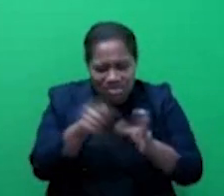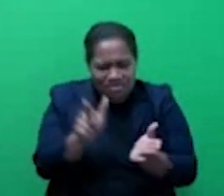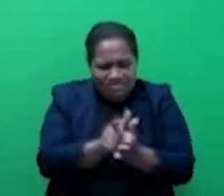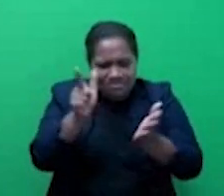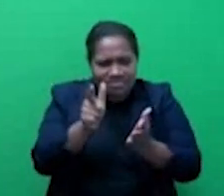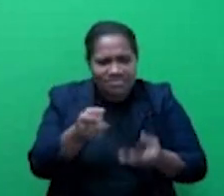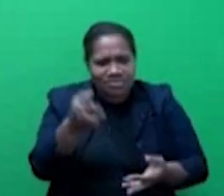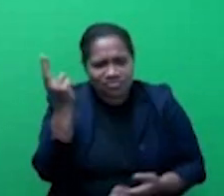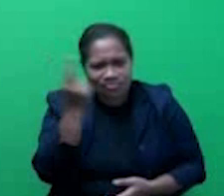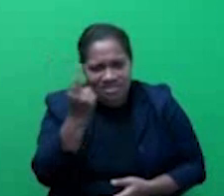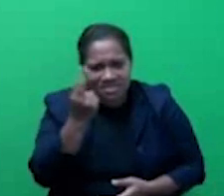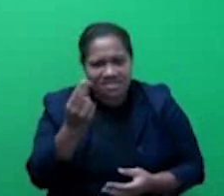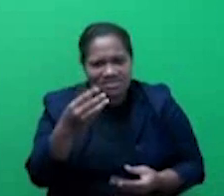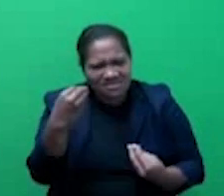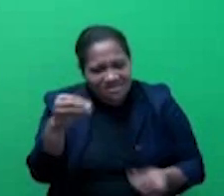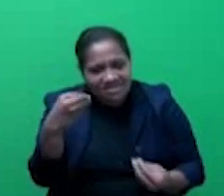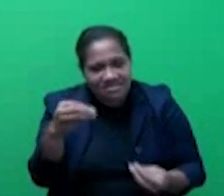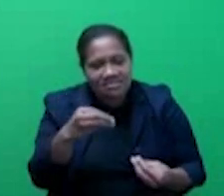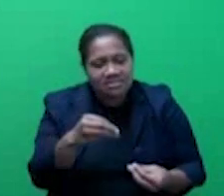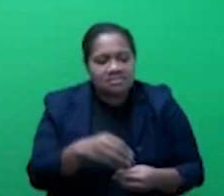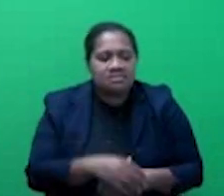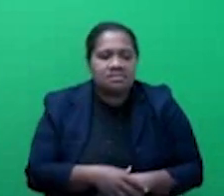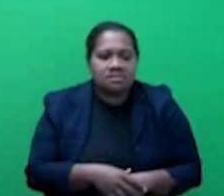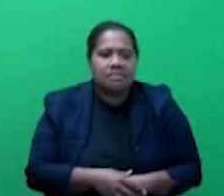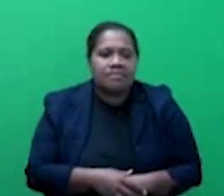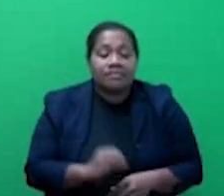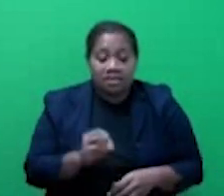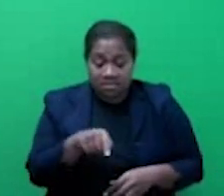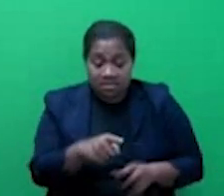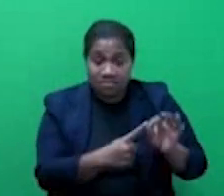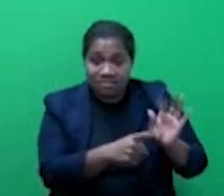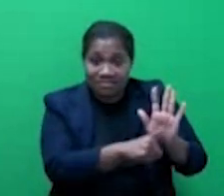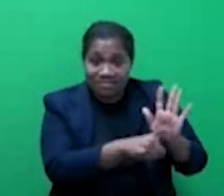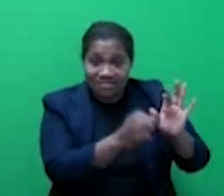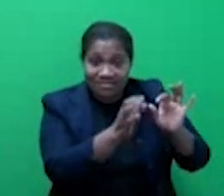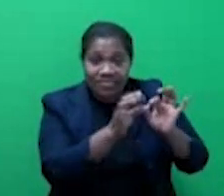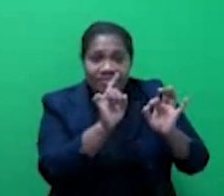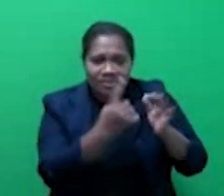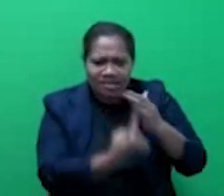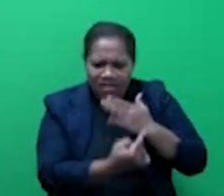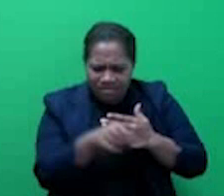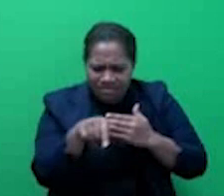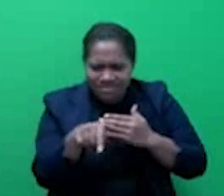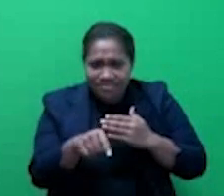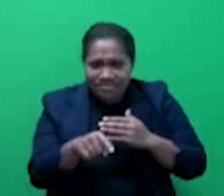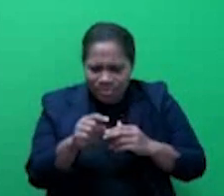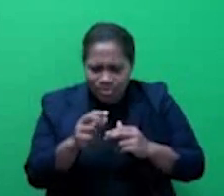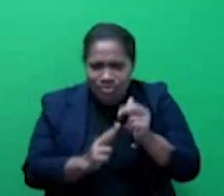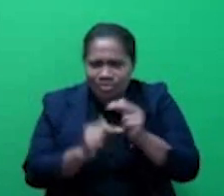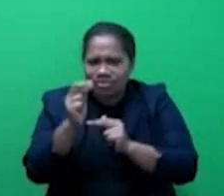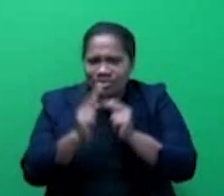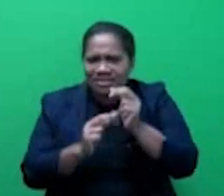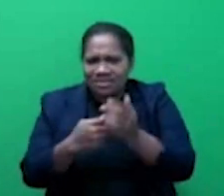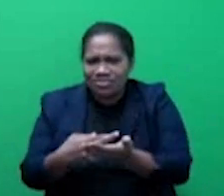housing development. It is not prudent for PRB to engage in construction of rental flats on land